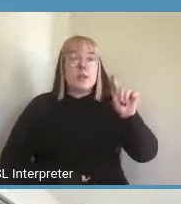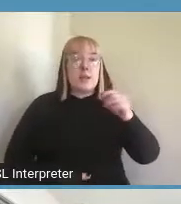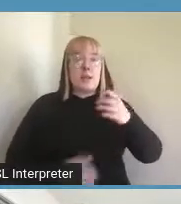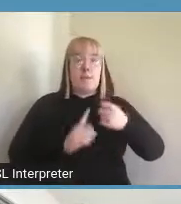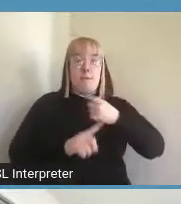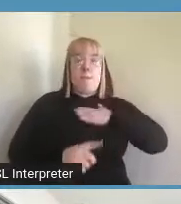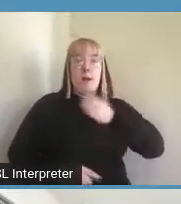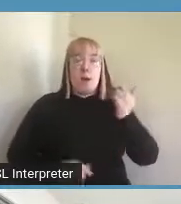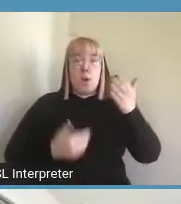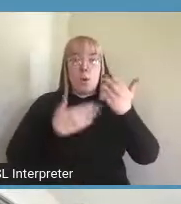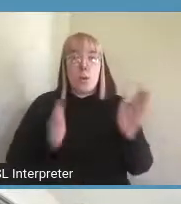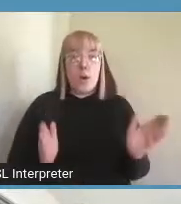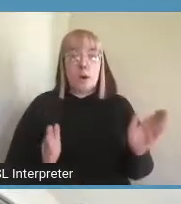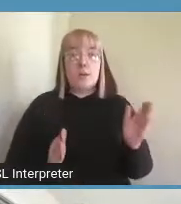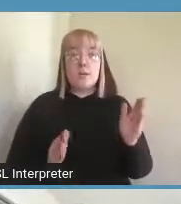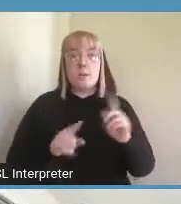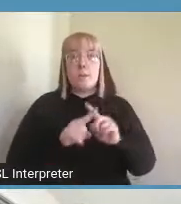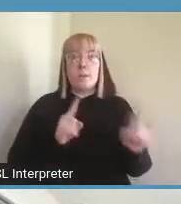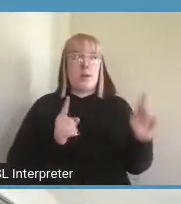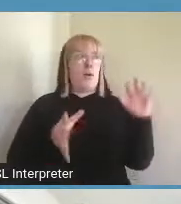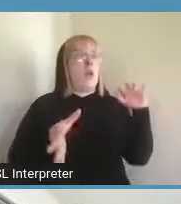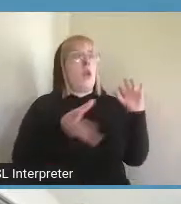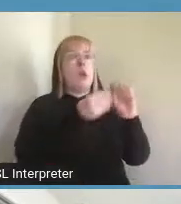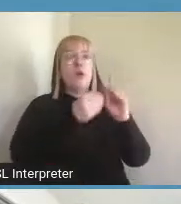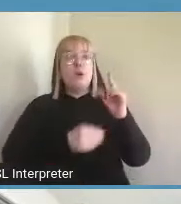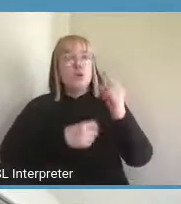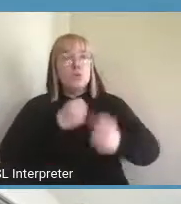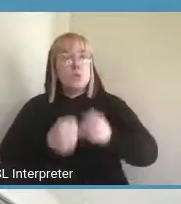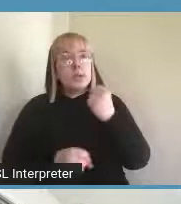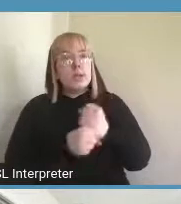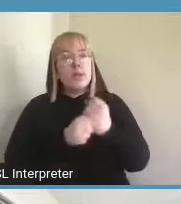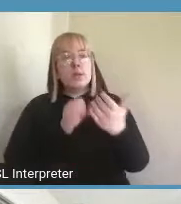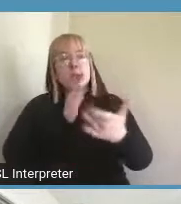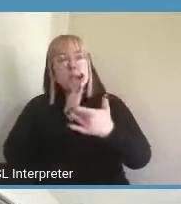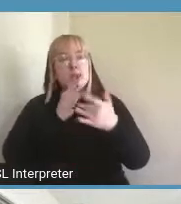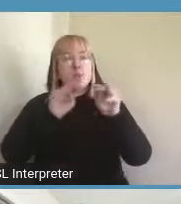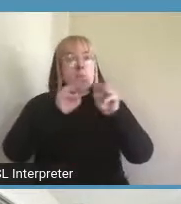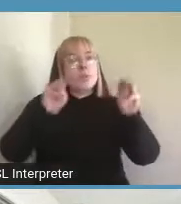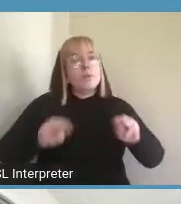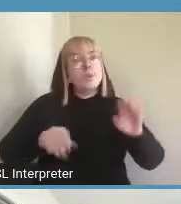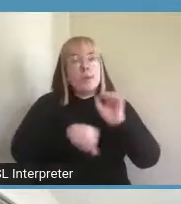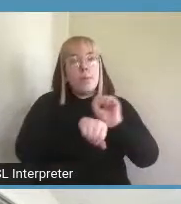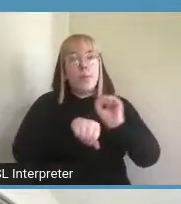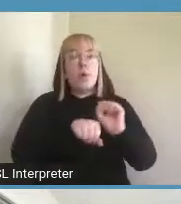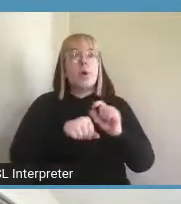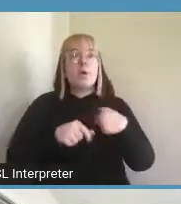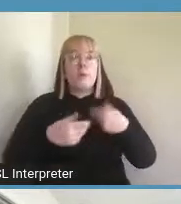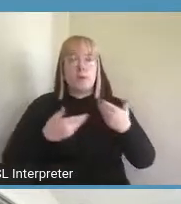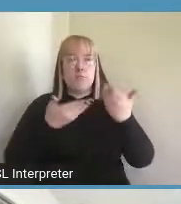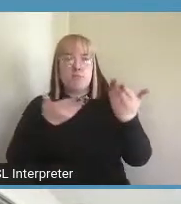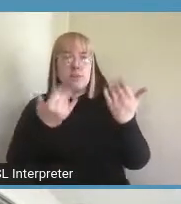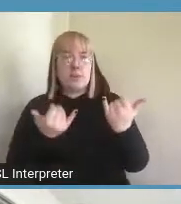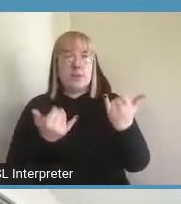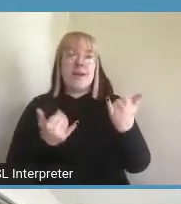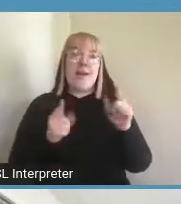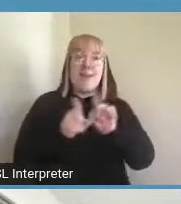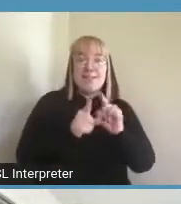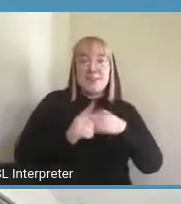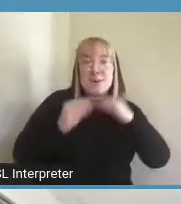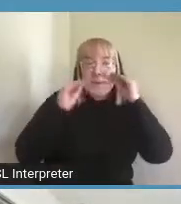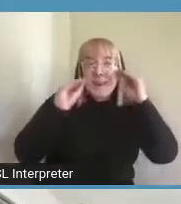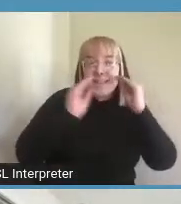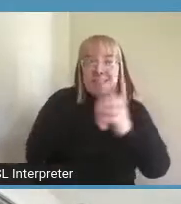am bringing my sort of 20 years of digital museum work and my teaching skills to you,